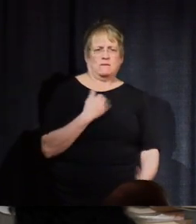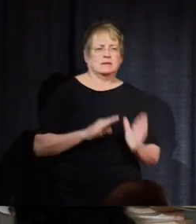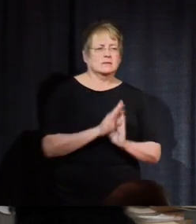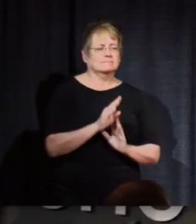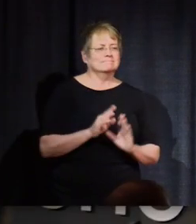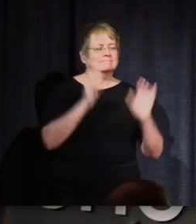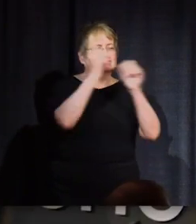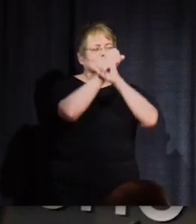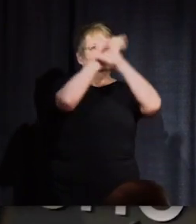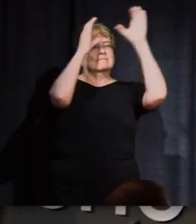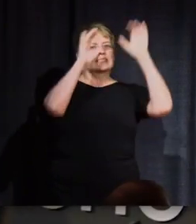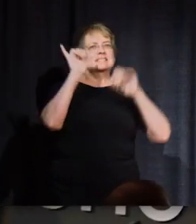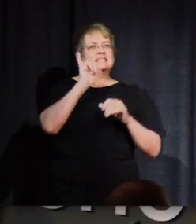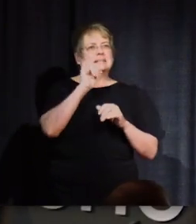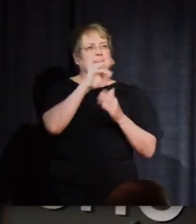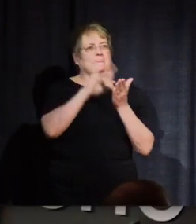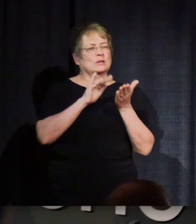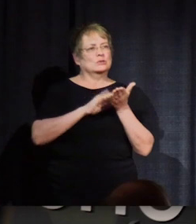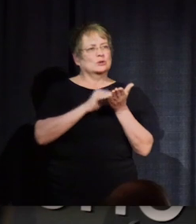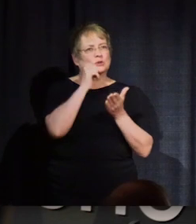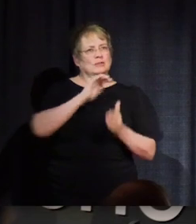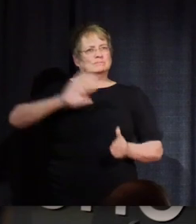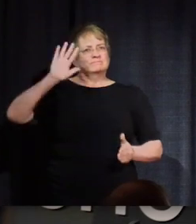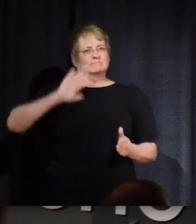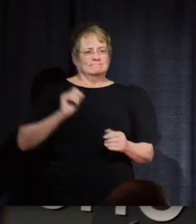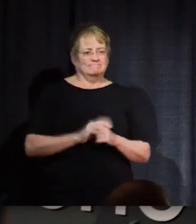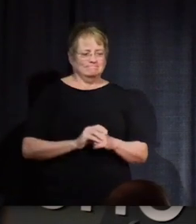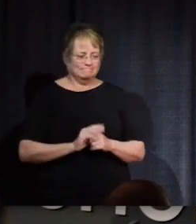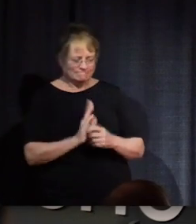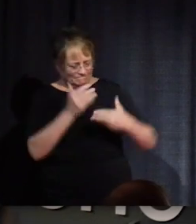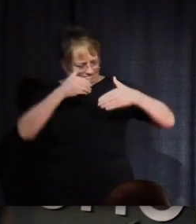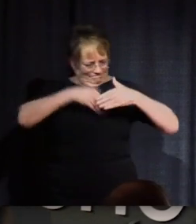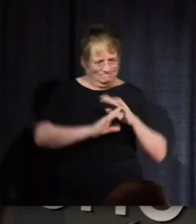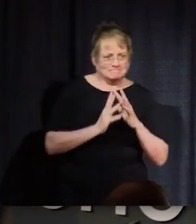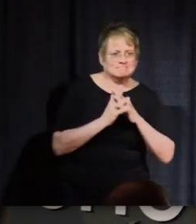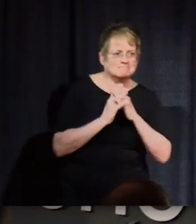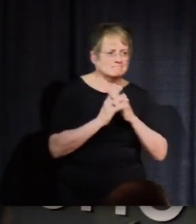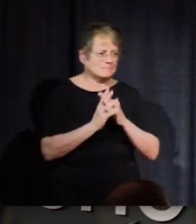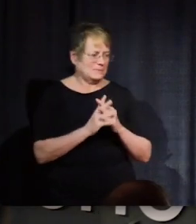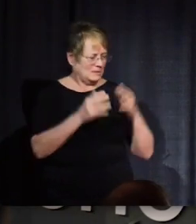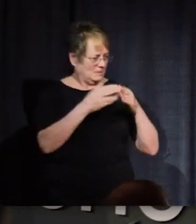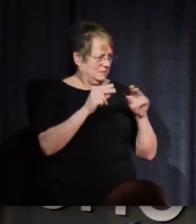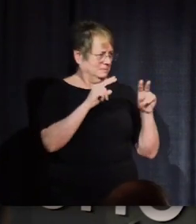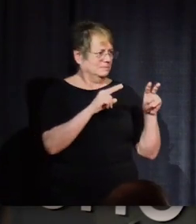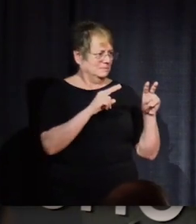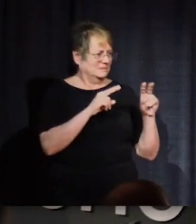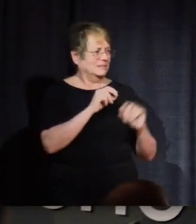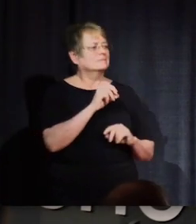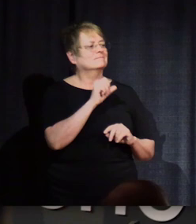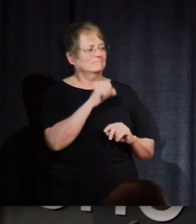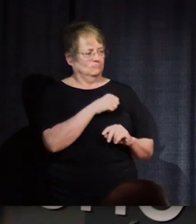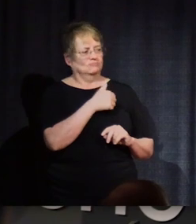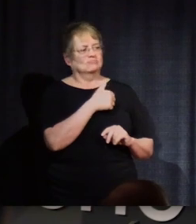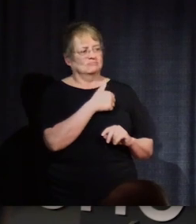now imagine that same middle school girl again she steps on the mat and looks to the corner i give her a little nod